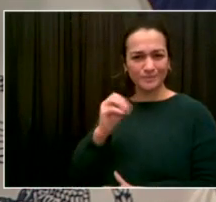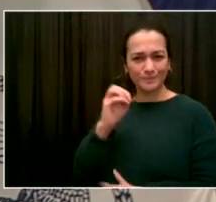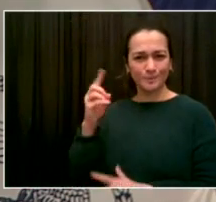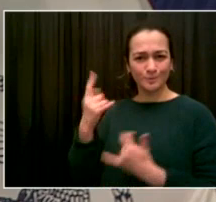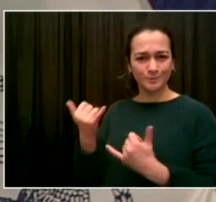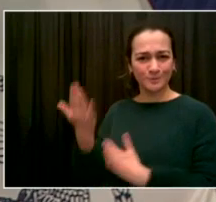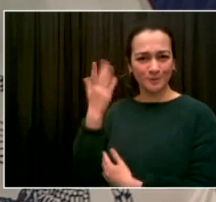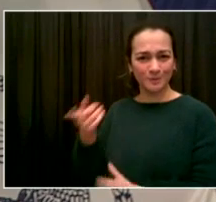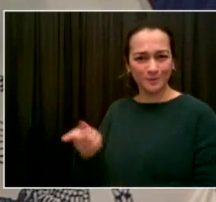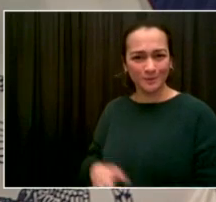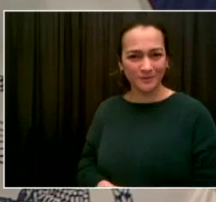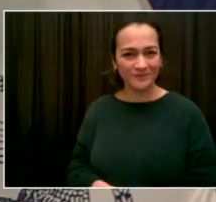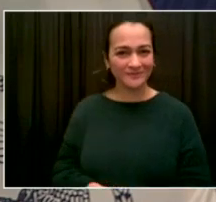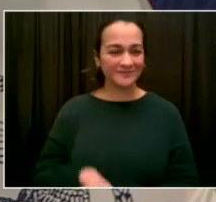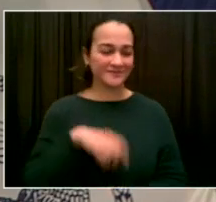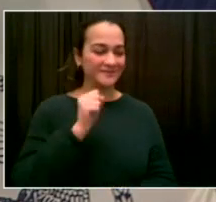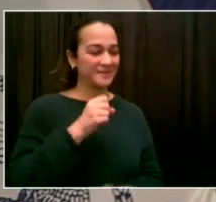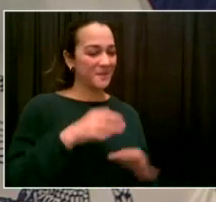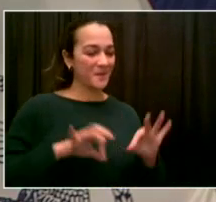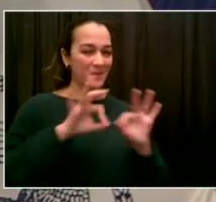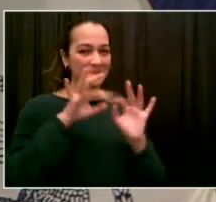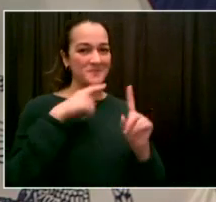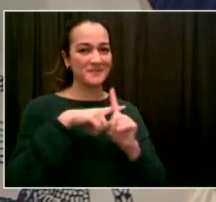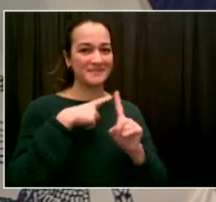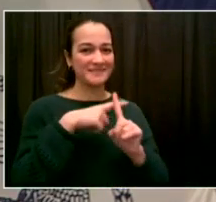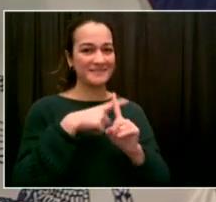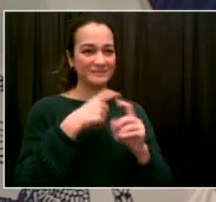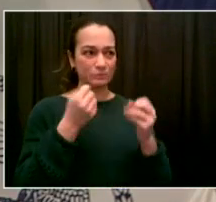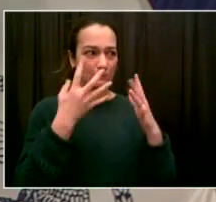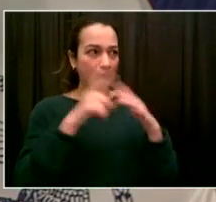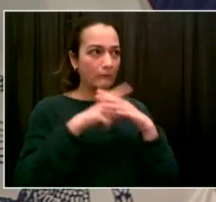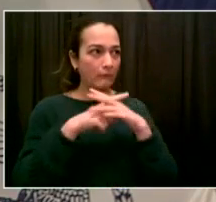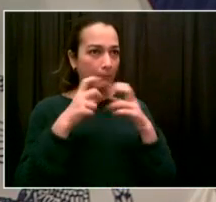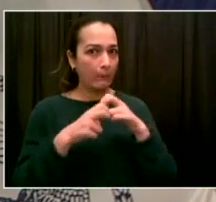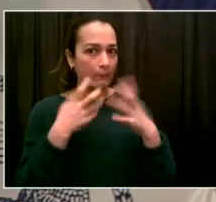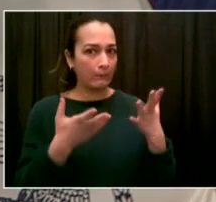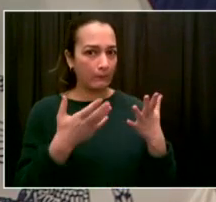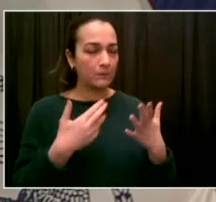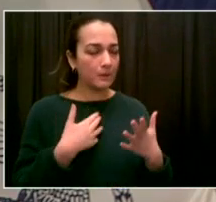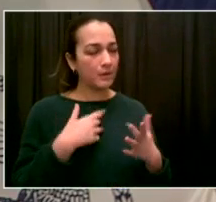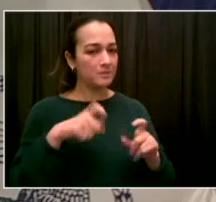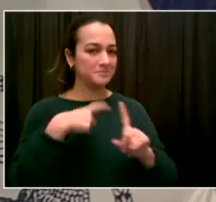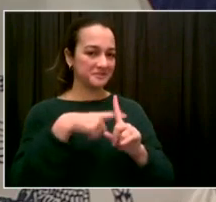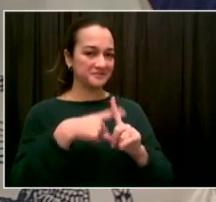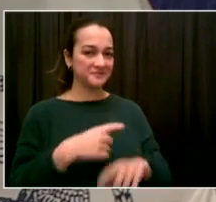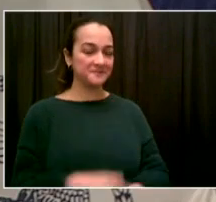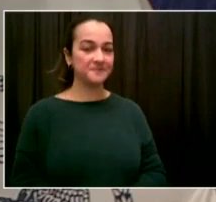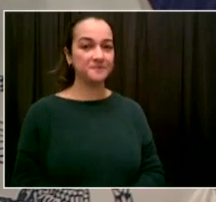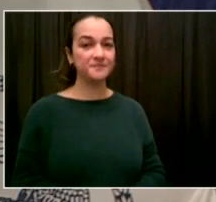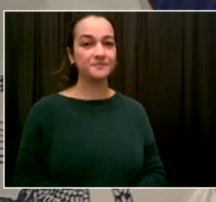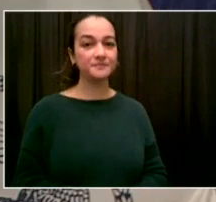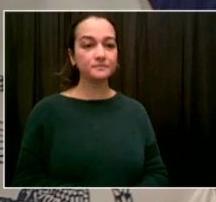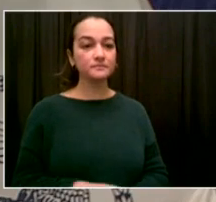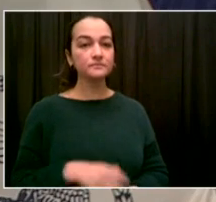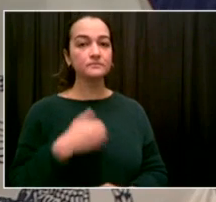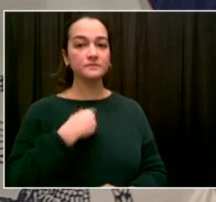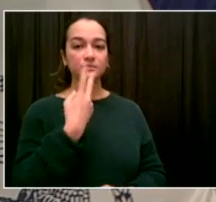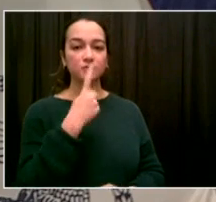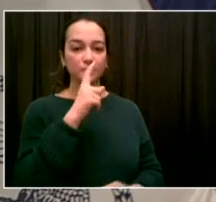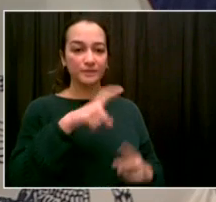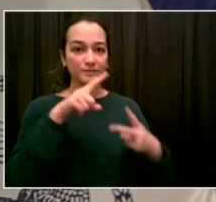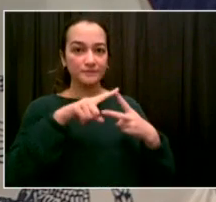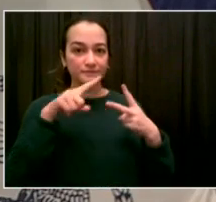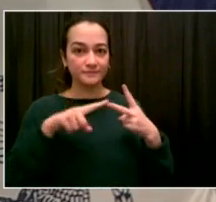It's certainly difficult. My question, you know, is about where some of the testing sites are coming. You know, the joke is, can